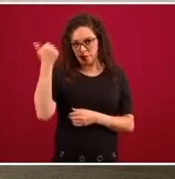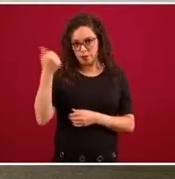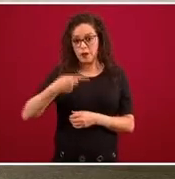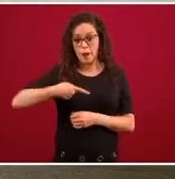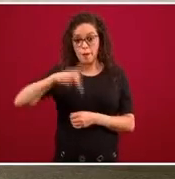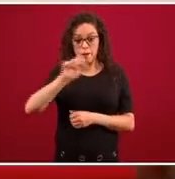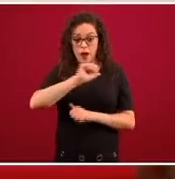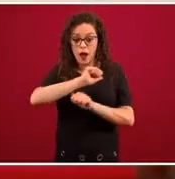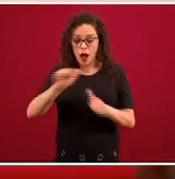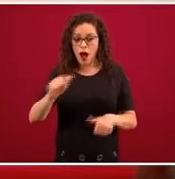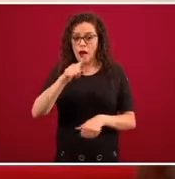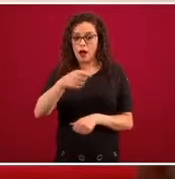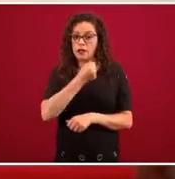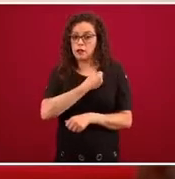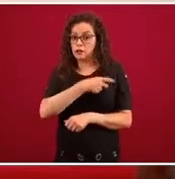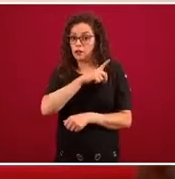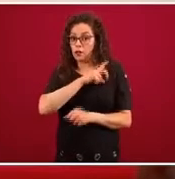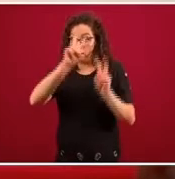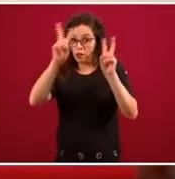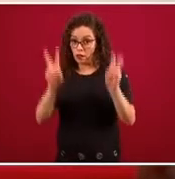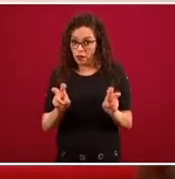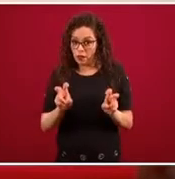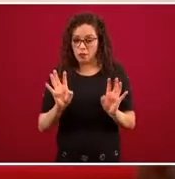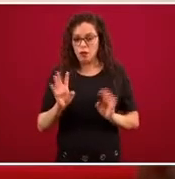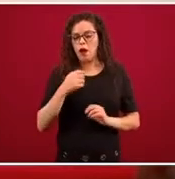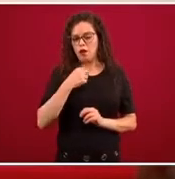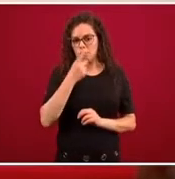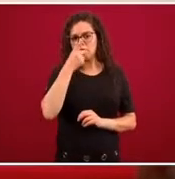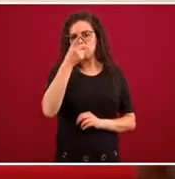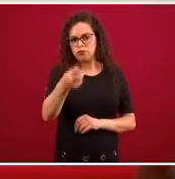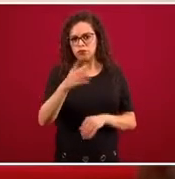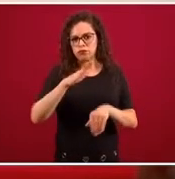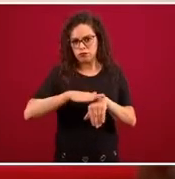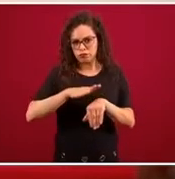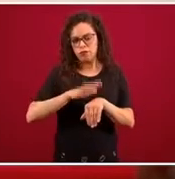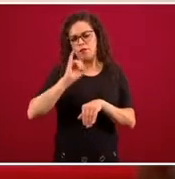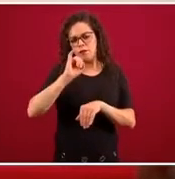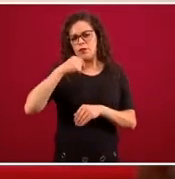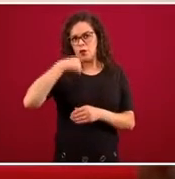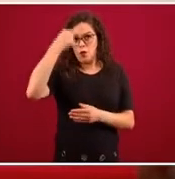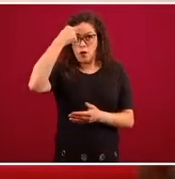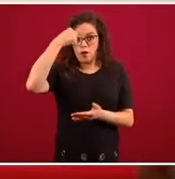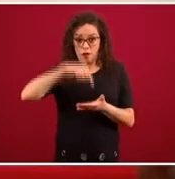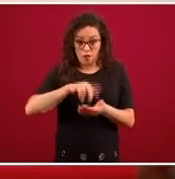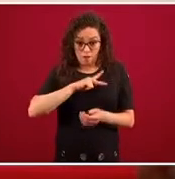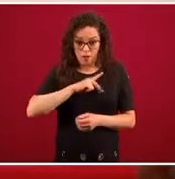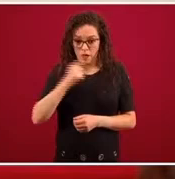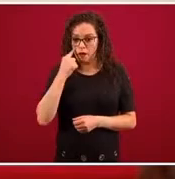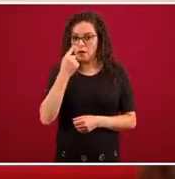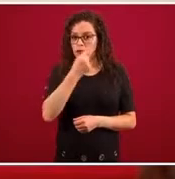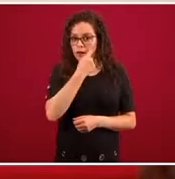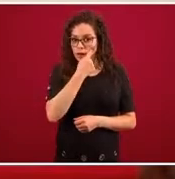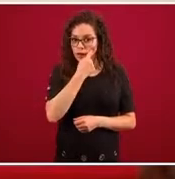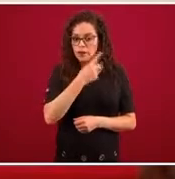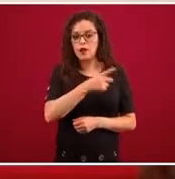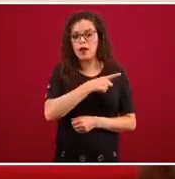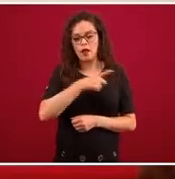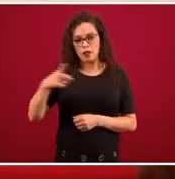legal matters, but if I can talk from a health perspective, I do believe